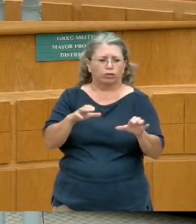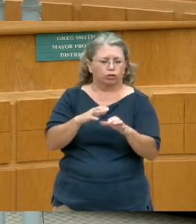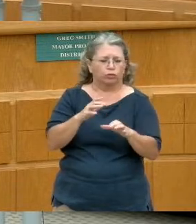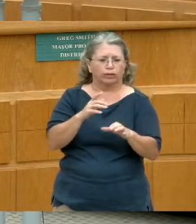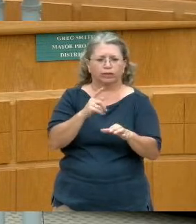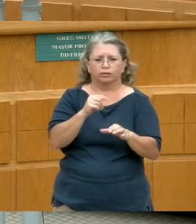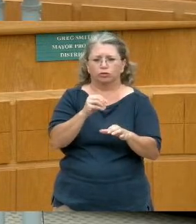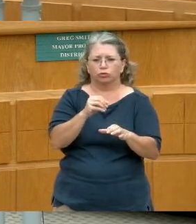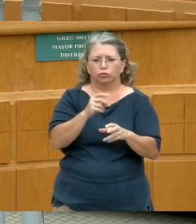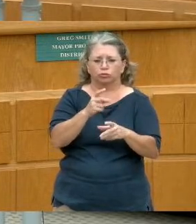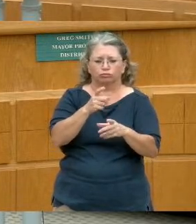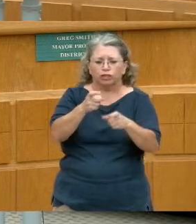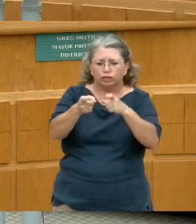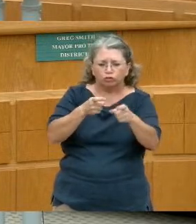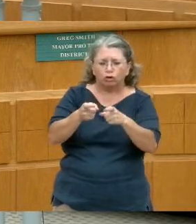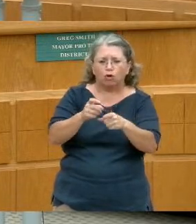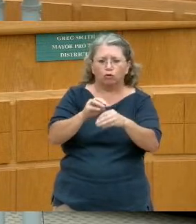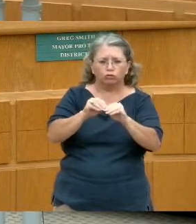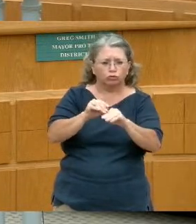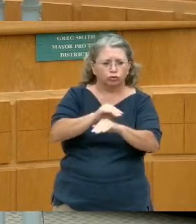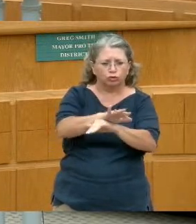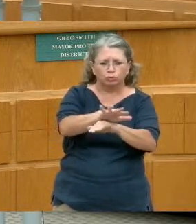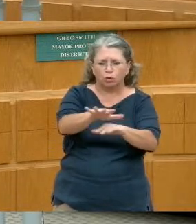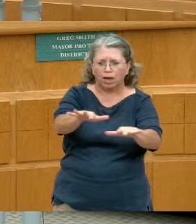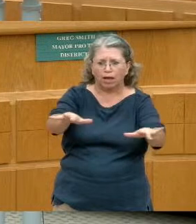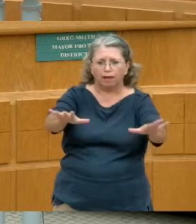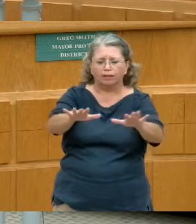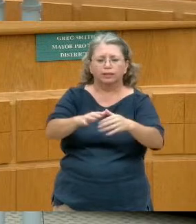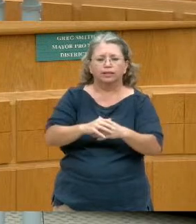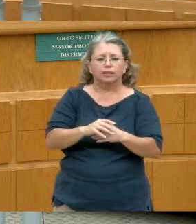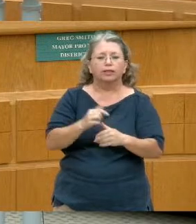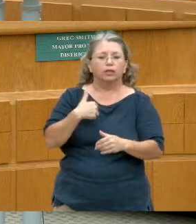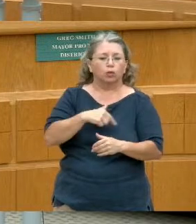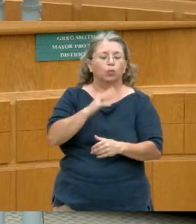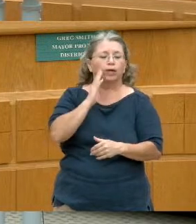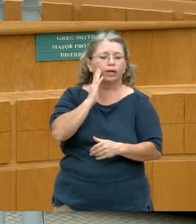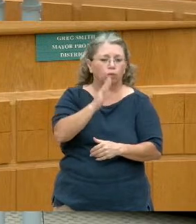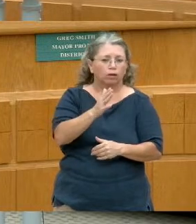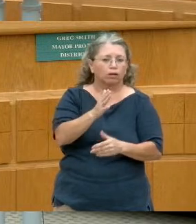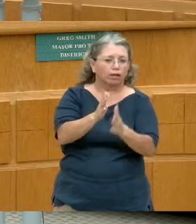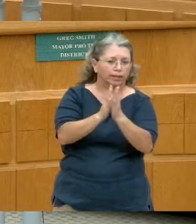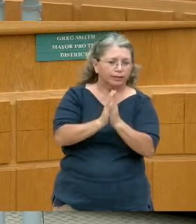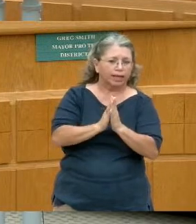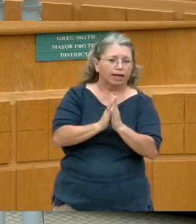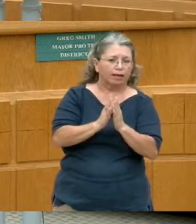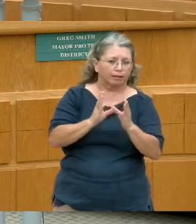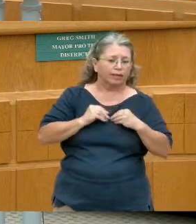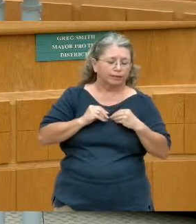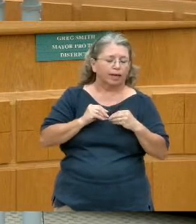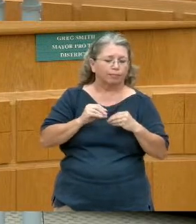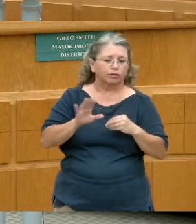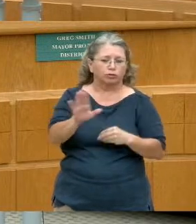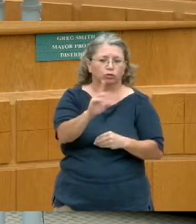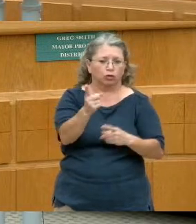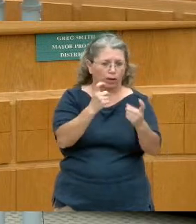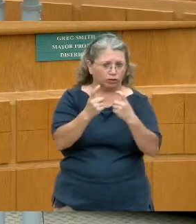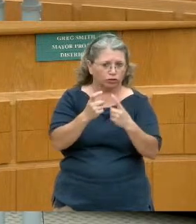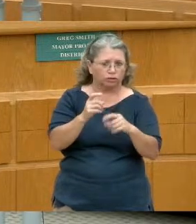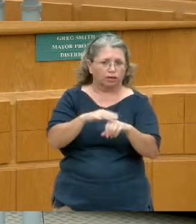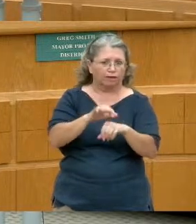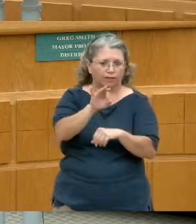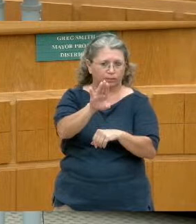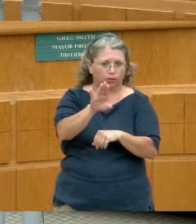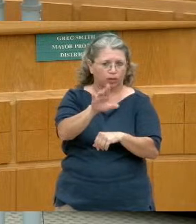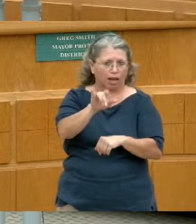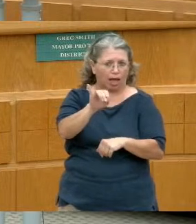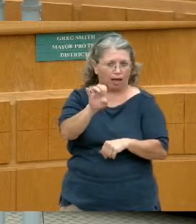Coastal Bend area. And once again, we're going to field questions from the audience on Facebook Live, so type in your questions